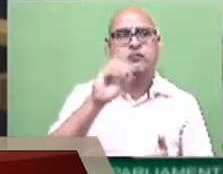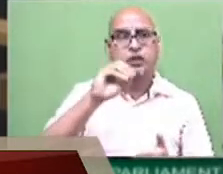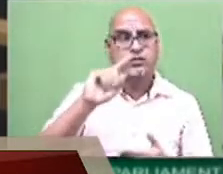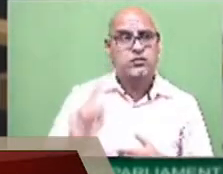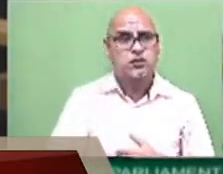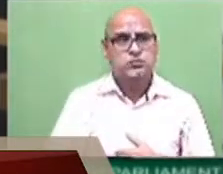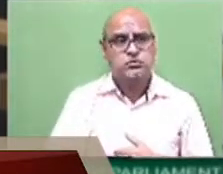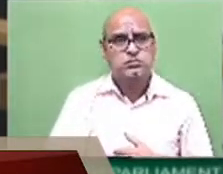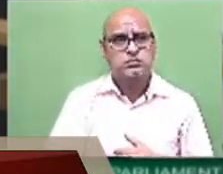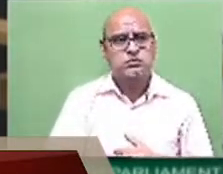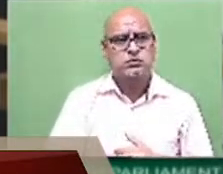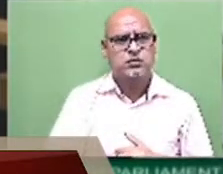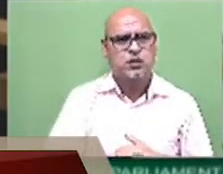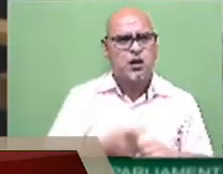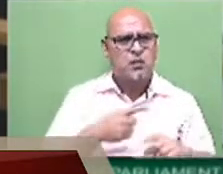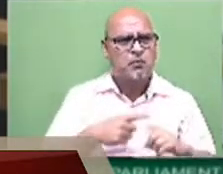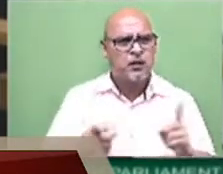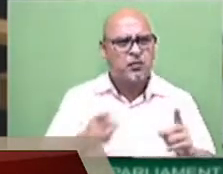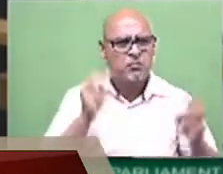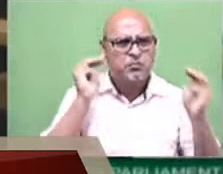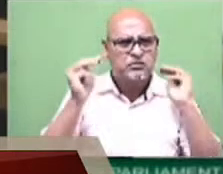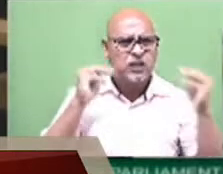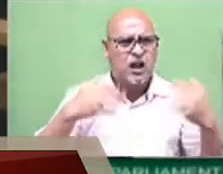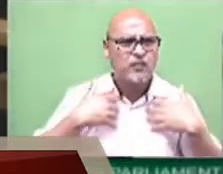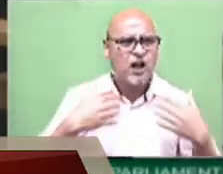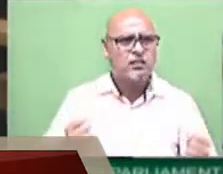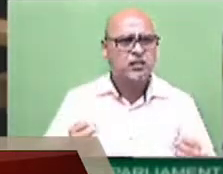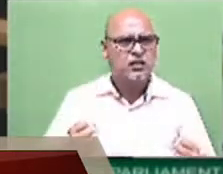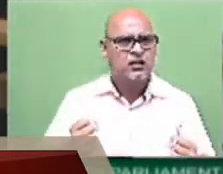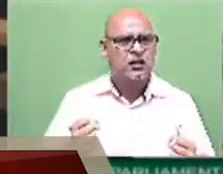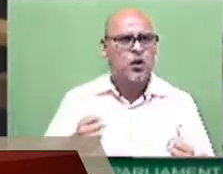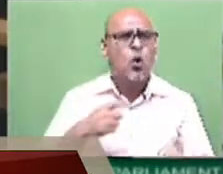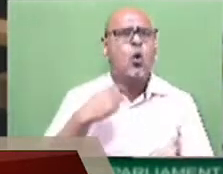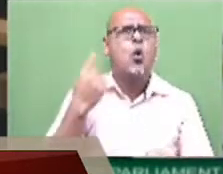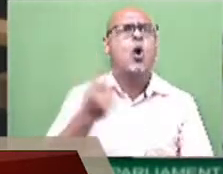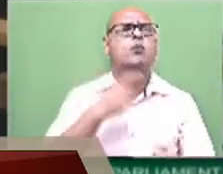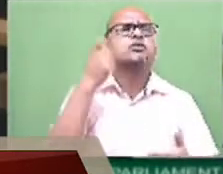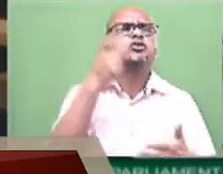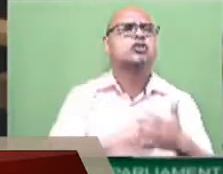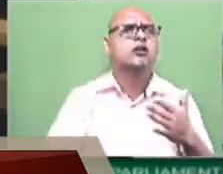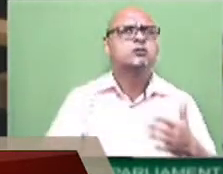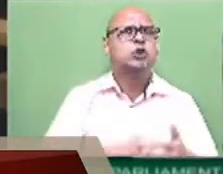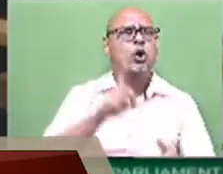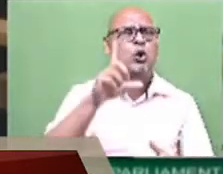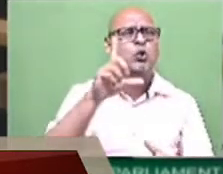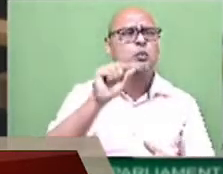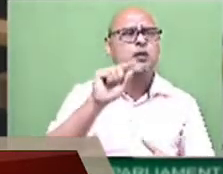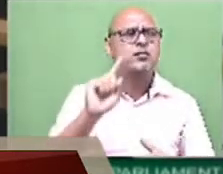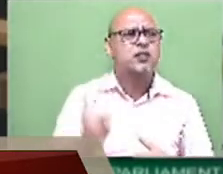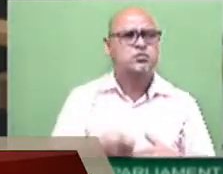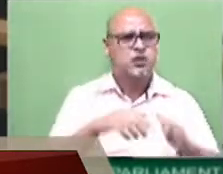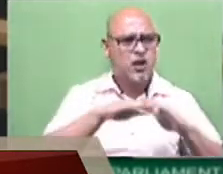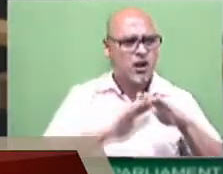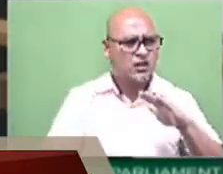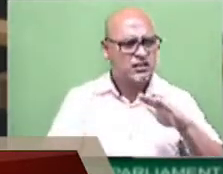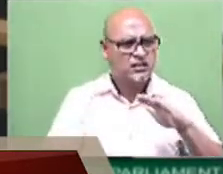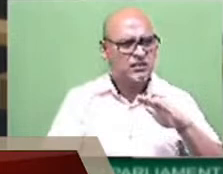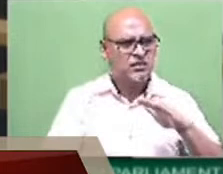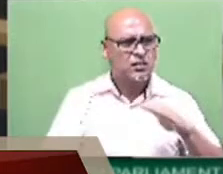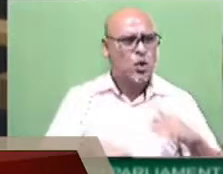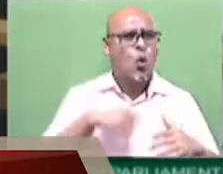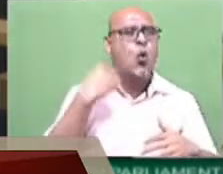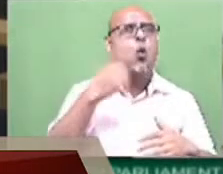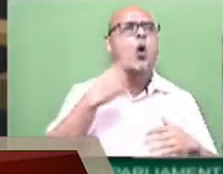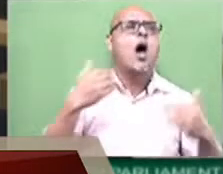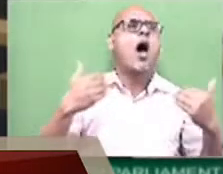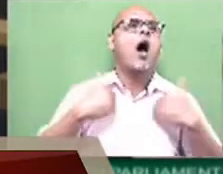the maximum fine will be $20,000, and others will now incur something higher than the $20,000? So that is one